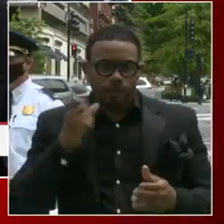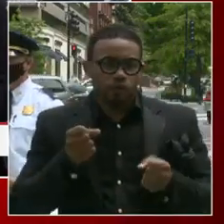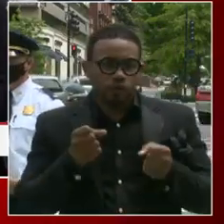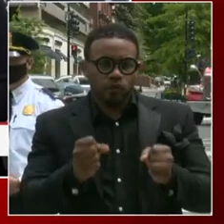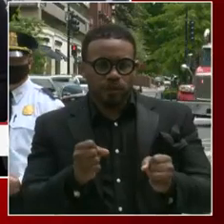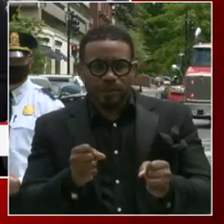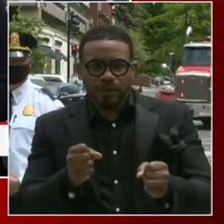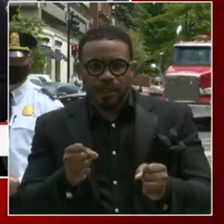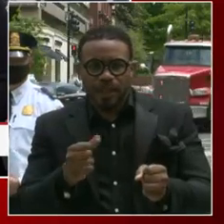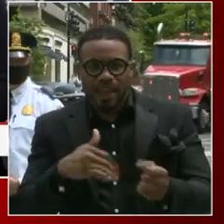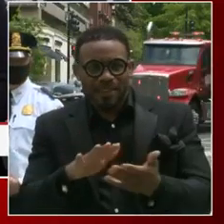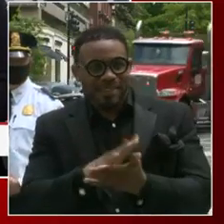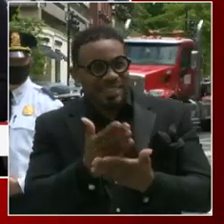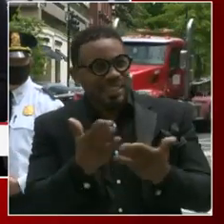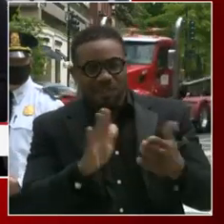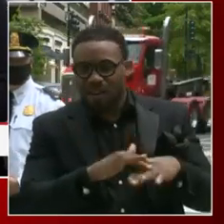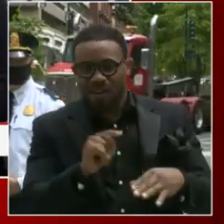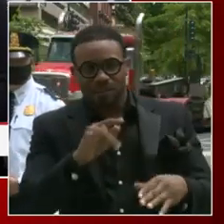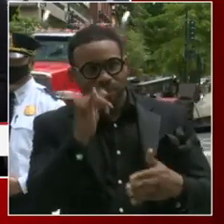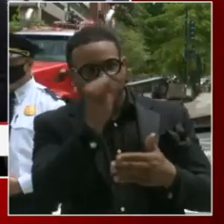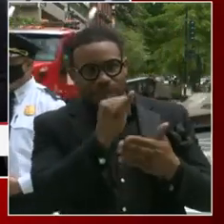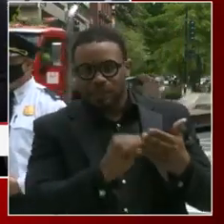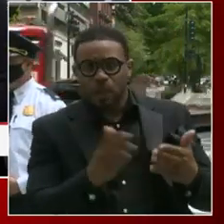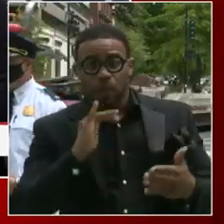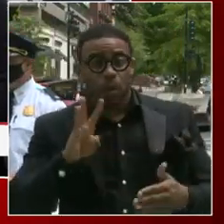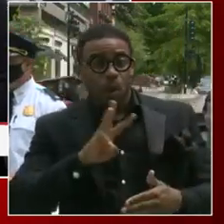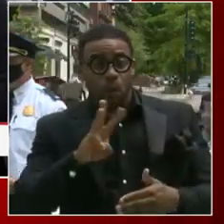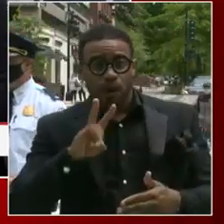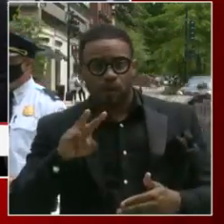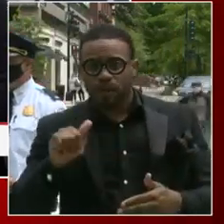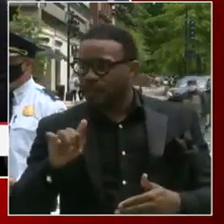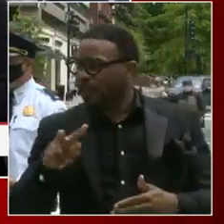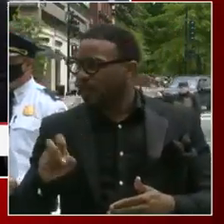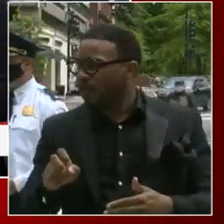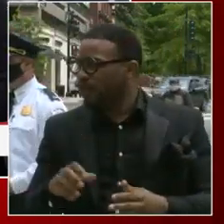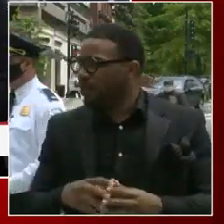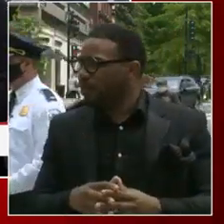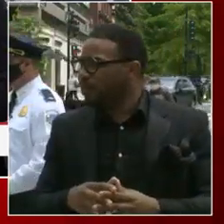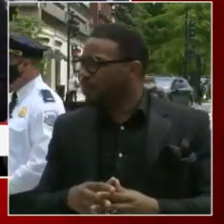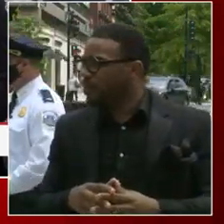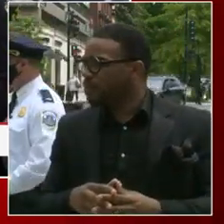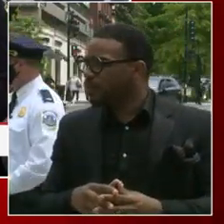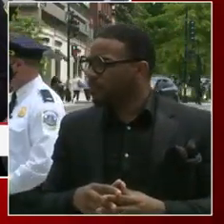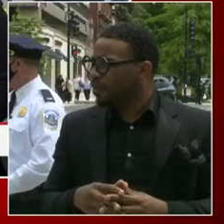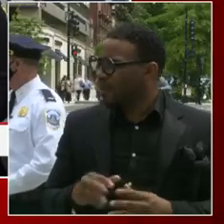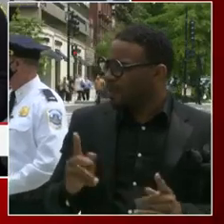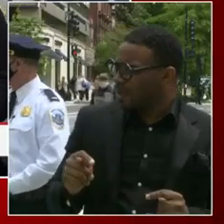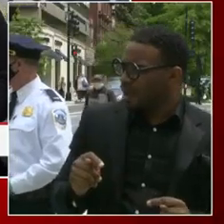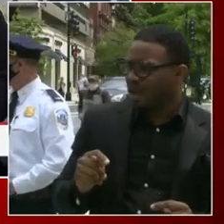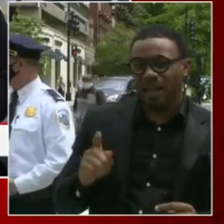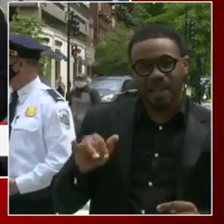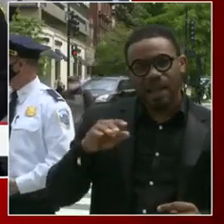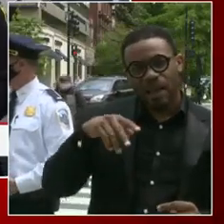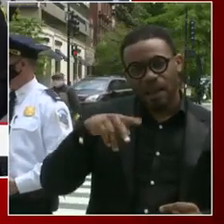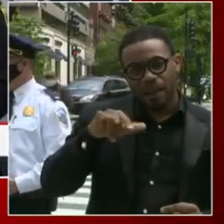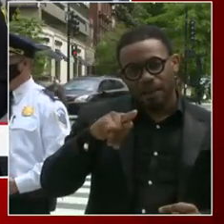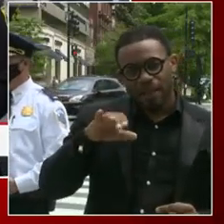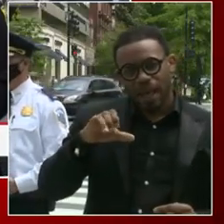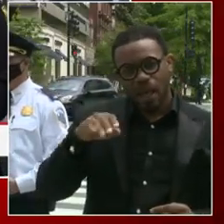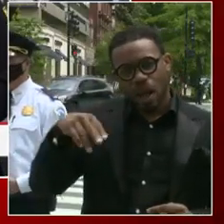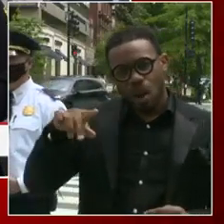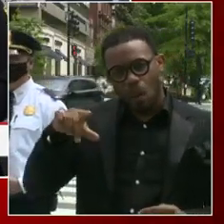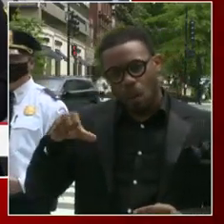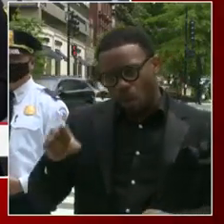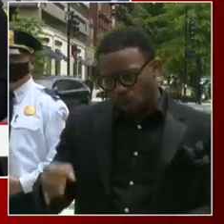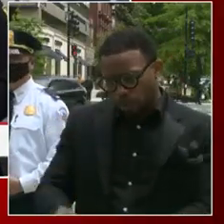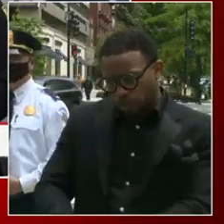streets have stuff on them. Used to be West Virginia Avenue, you could kind of go. White poles? Yeah, these plastic poles that are up all over